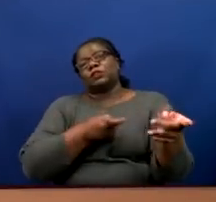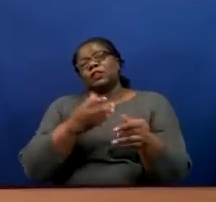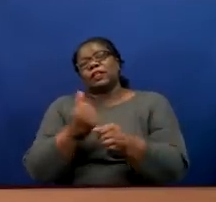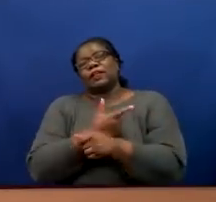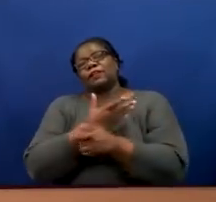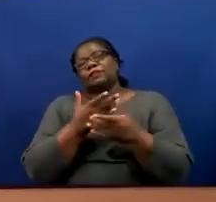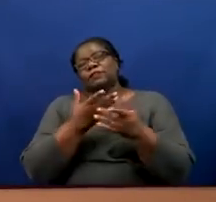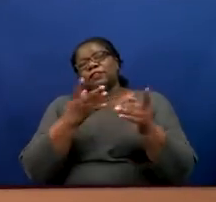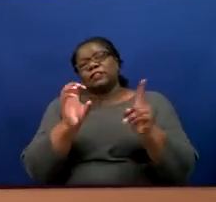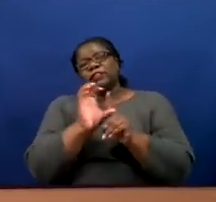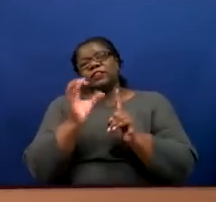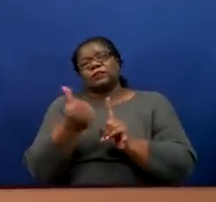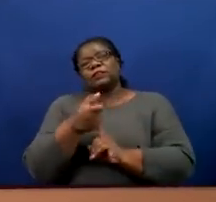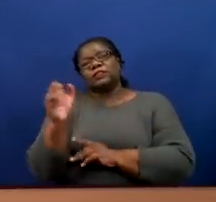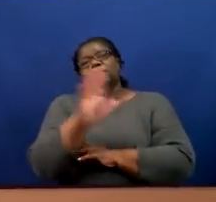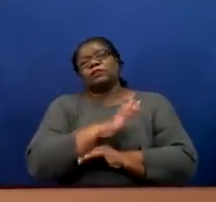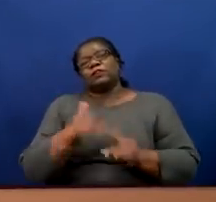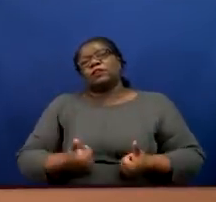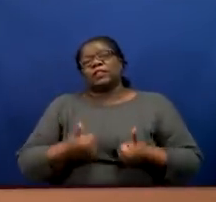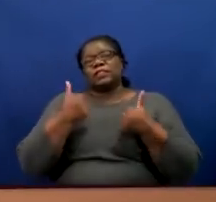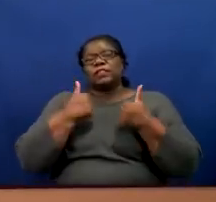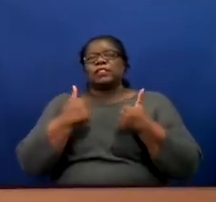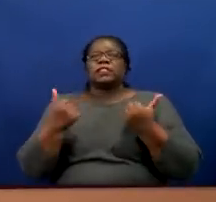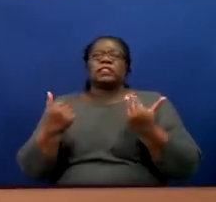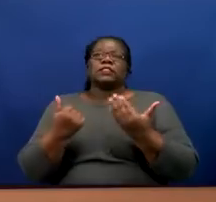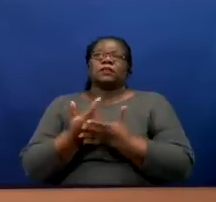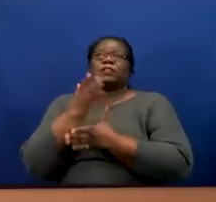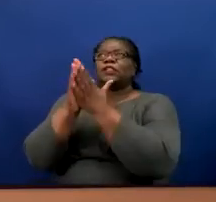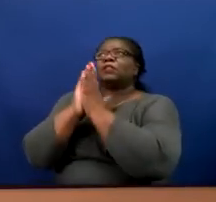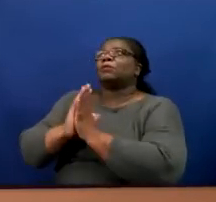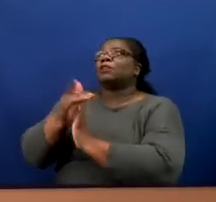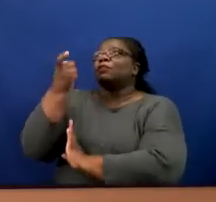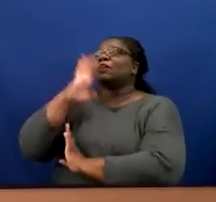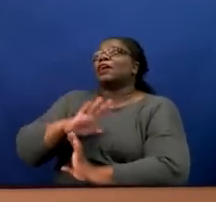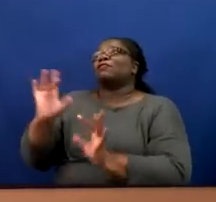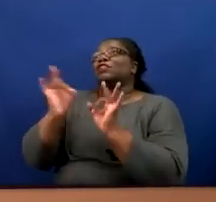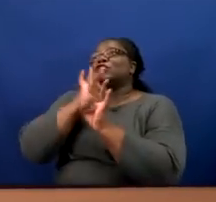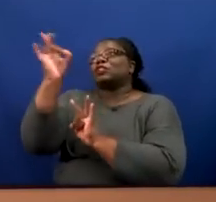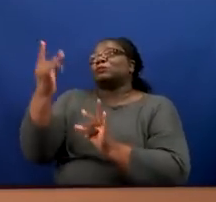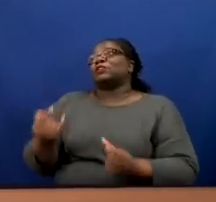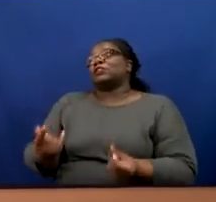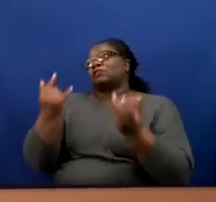every situation of your life. Somebody need to ask God for the fire.